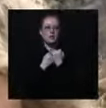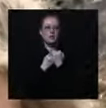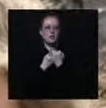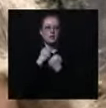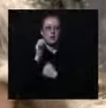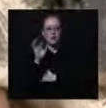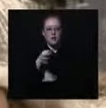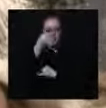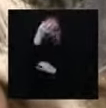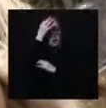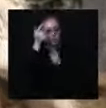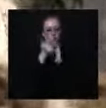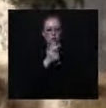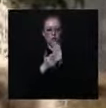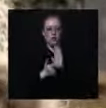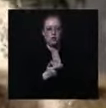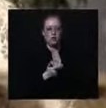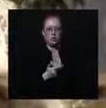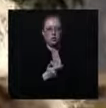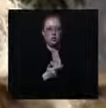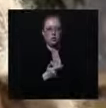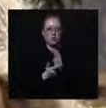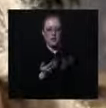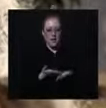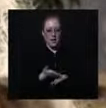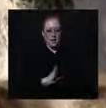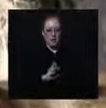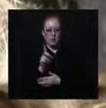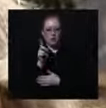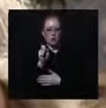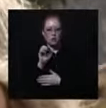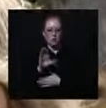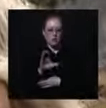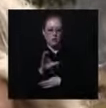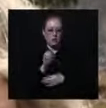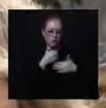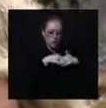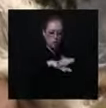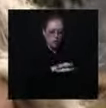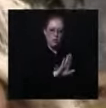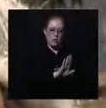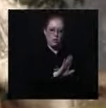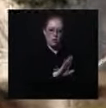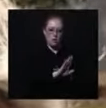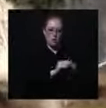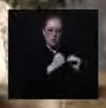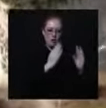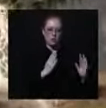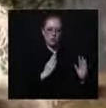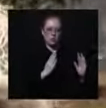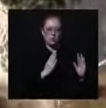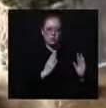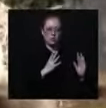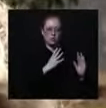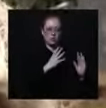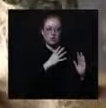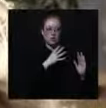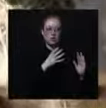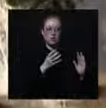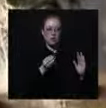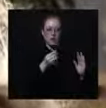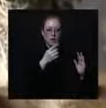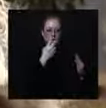federal statutes that allow them to walk in and check out